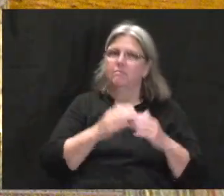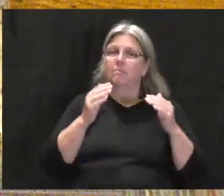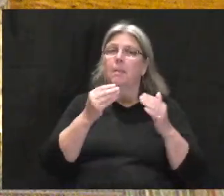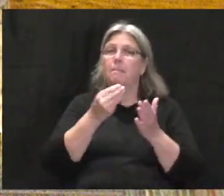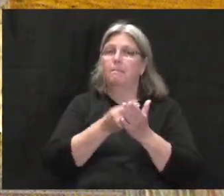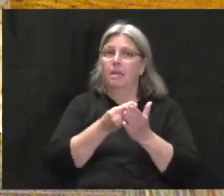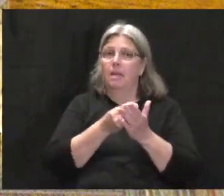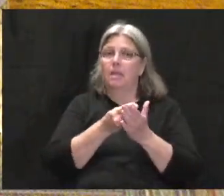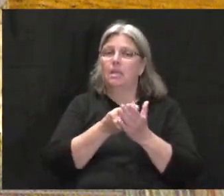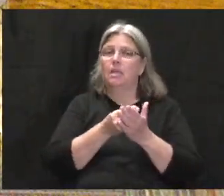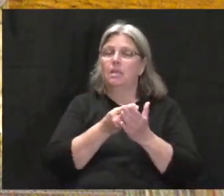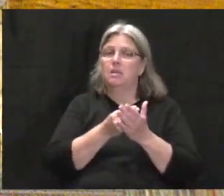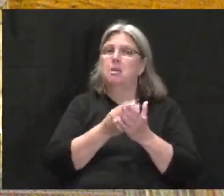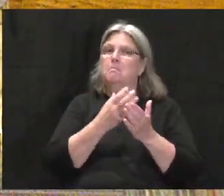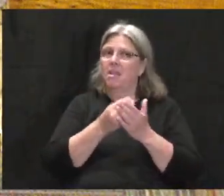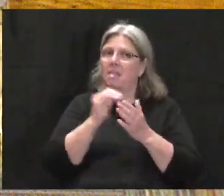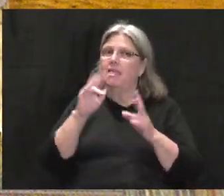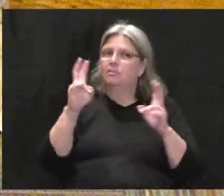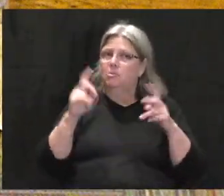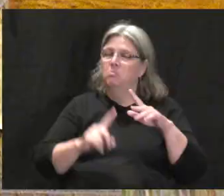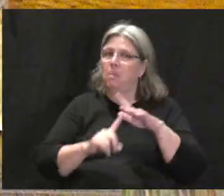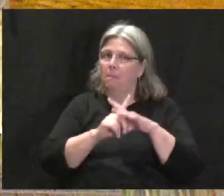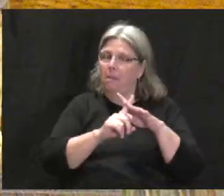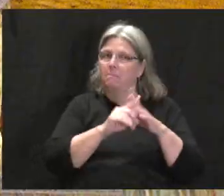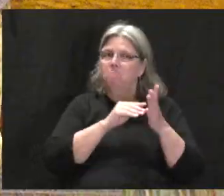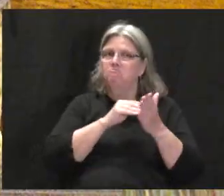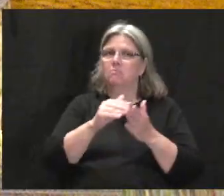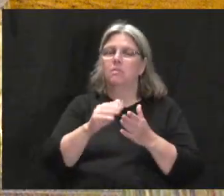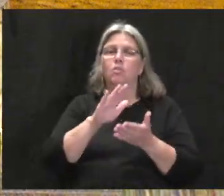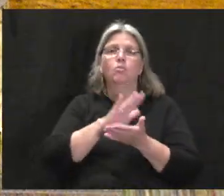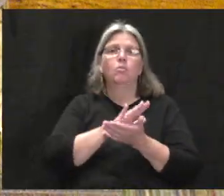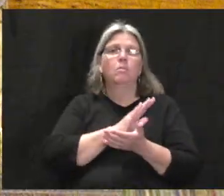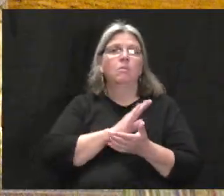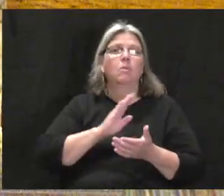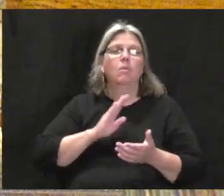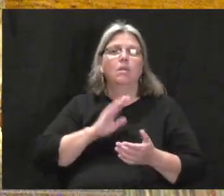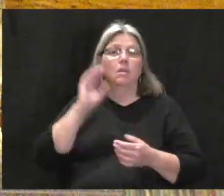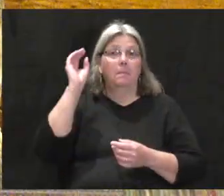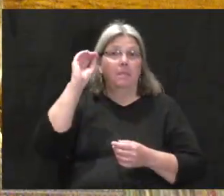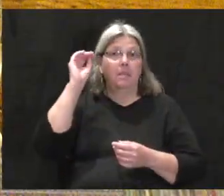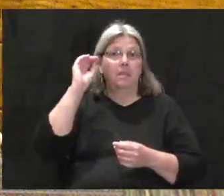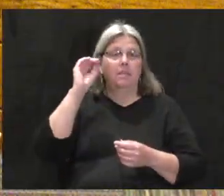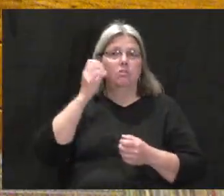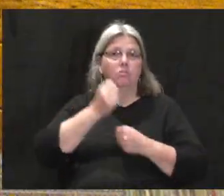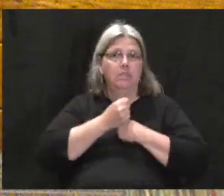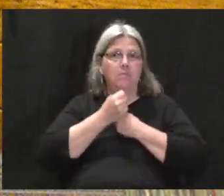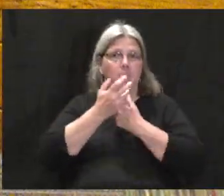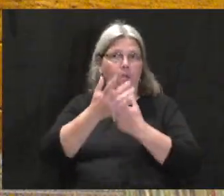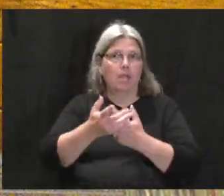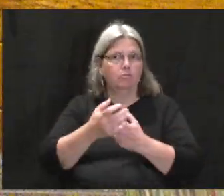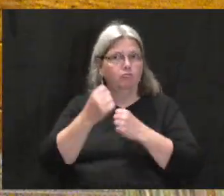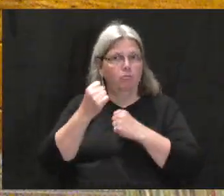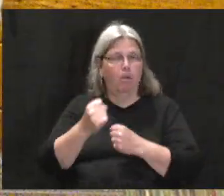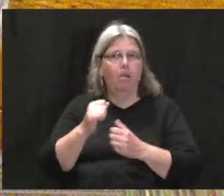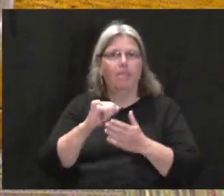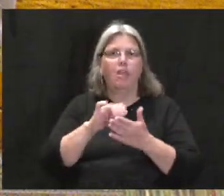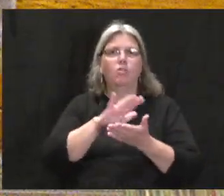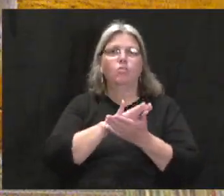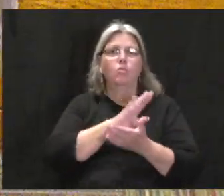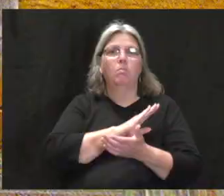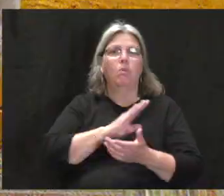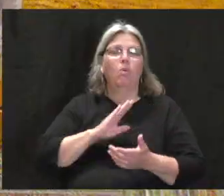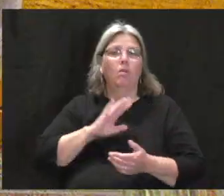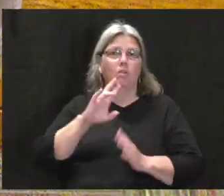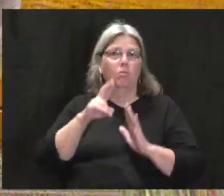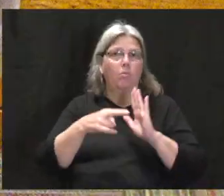is to figure out the budget and then let the county commission figure out how to pay for it. And that was expressed 2 different ways by 2 different